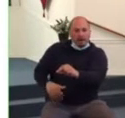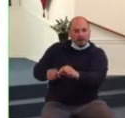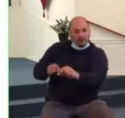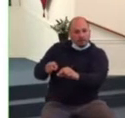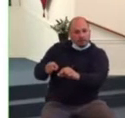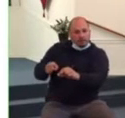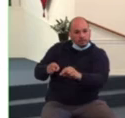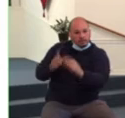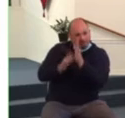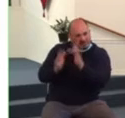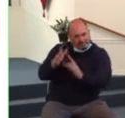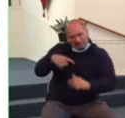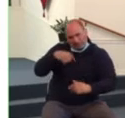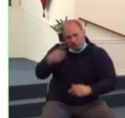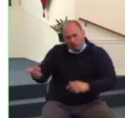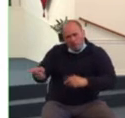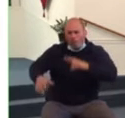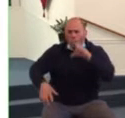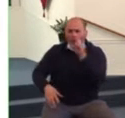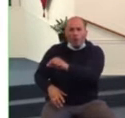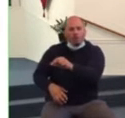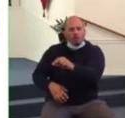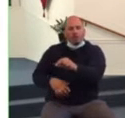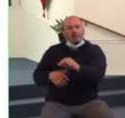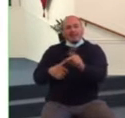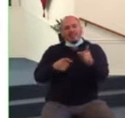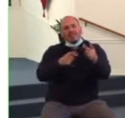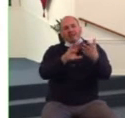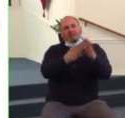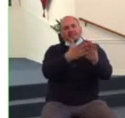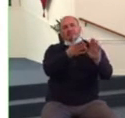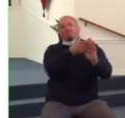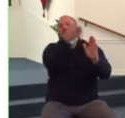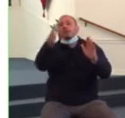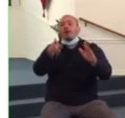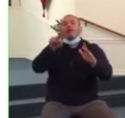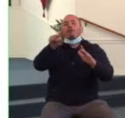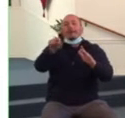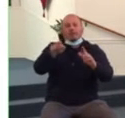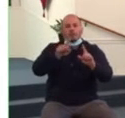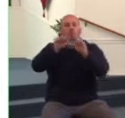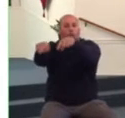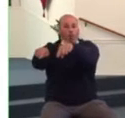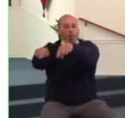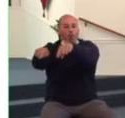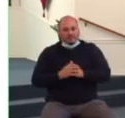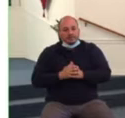section. As they were walking along the road, a man said to Him, "I will follow you wherever you